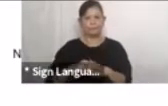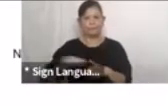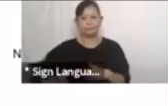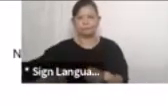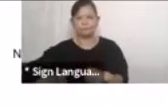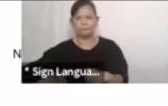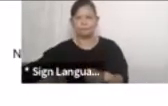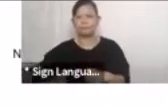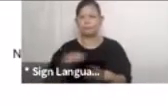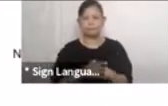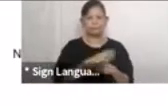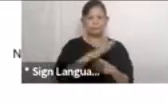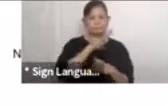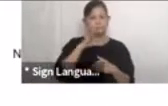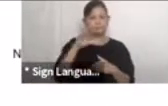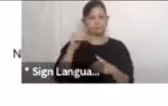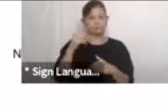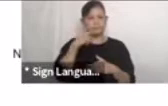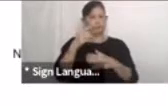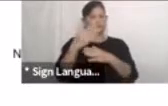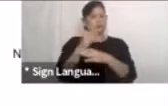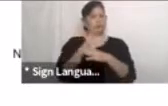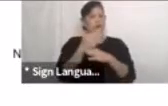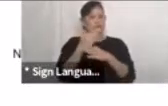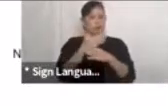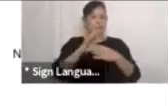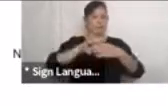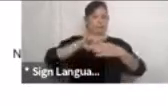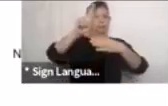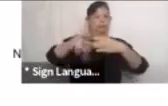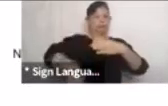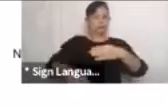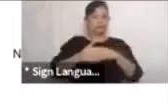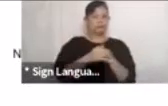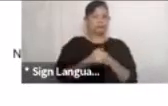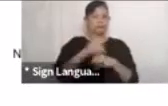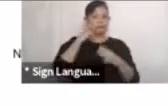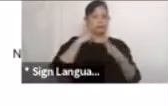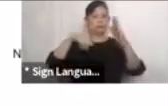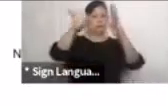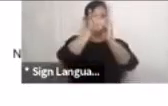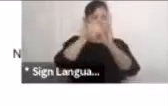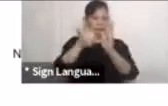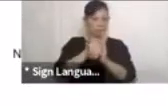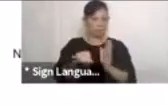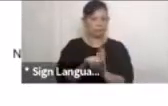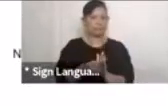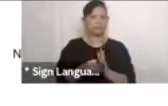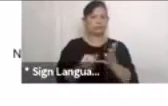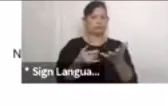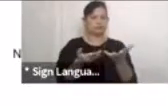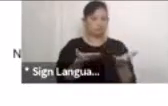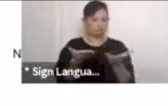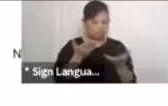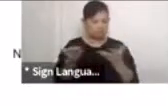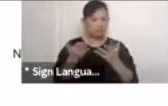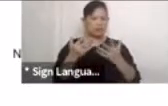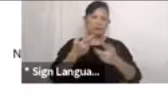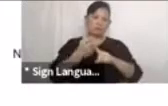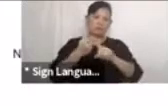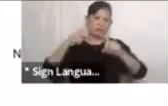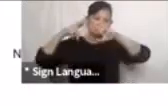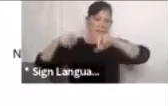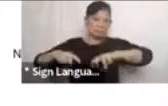So I will just share some of the results we identified through the survey. Some of them I already touched